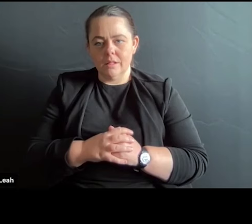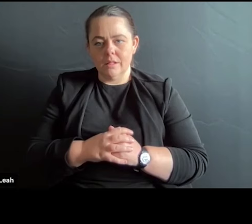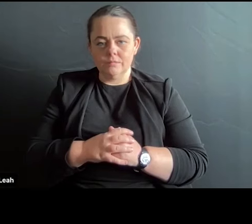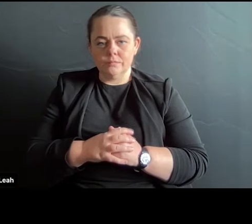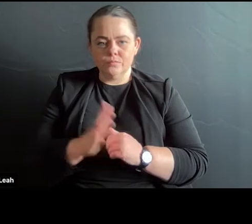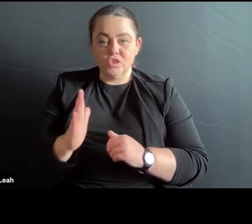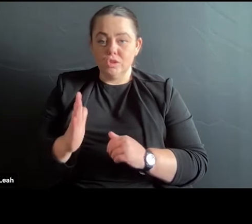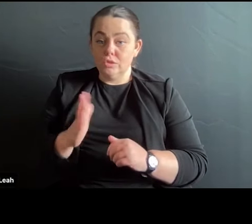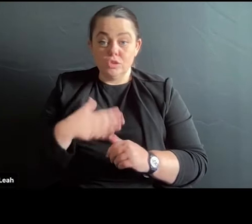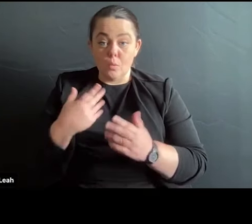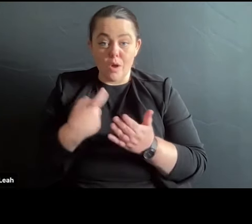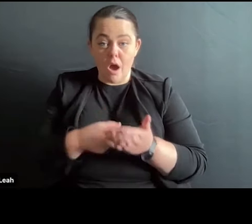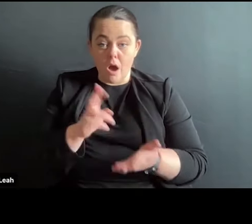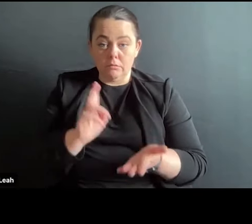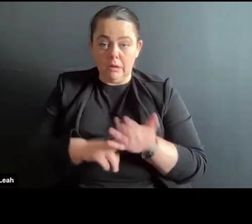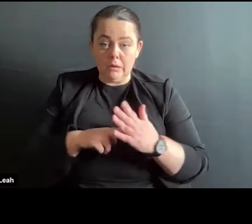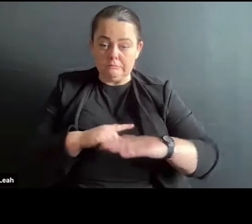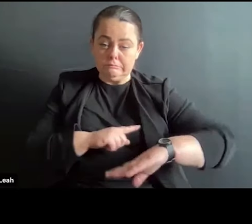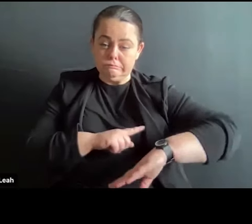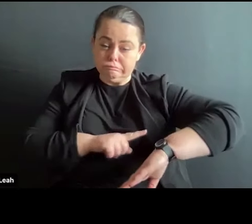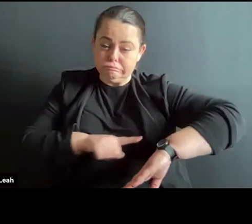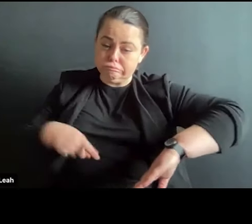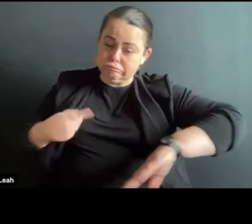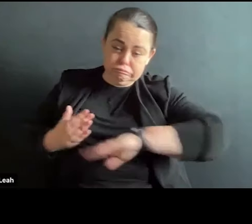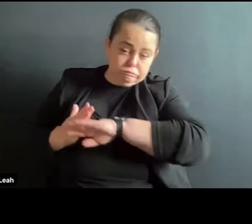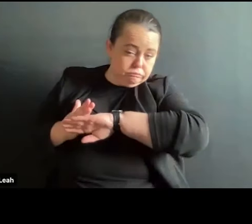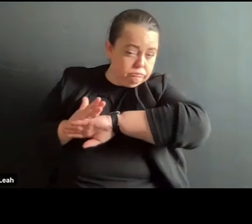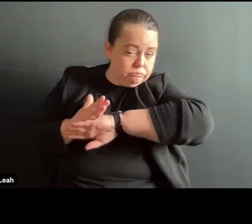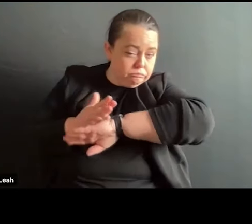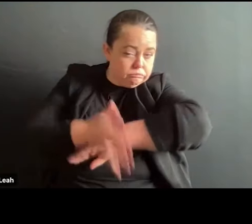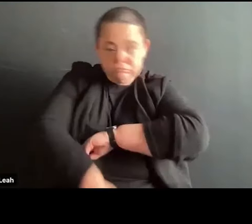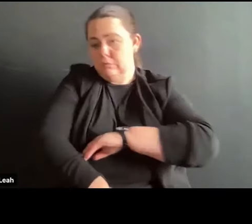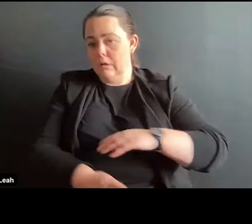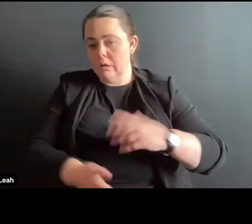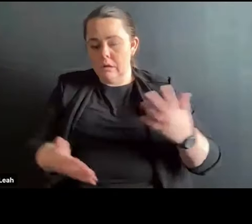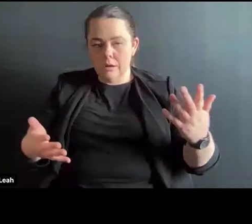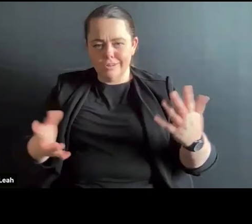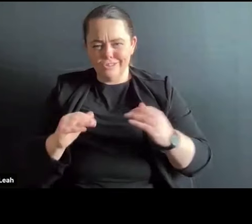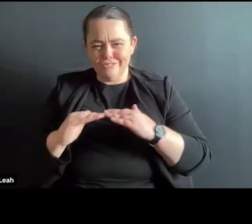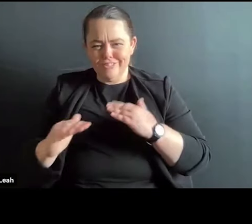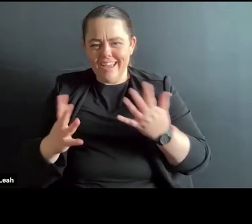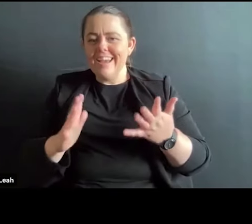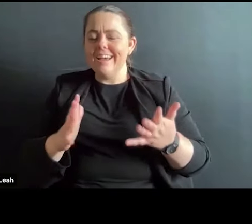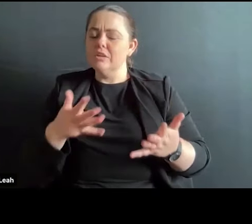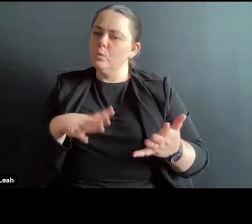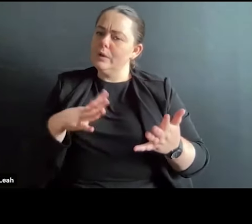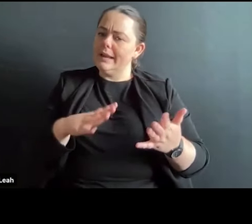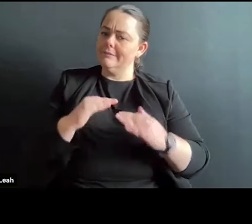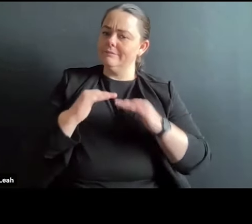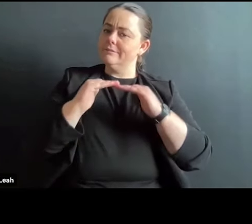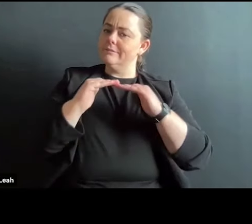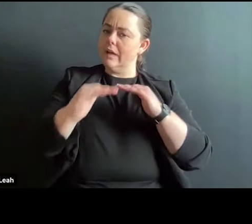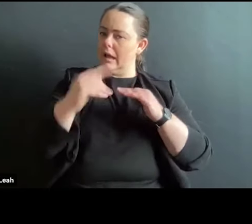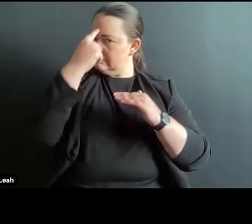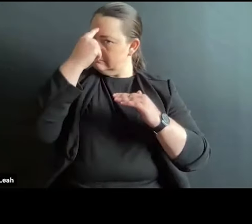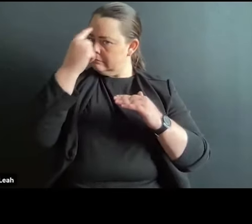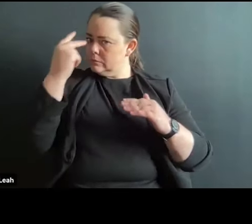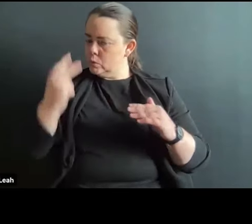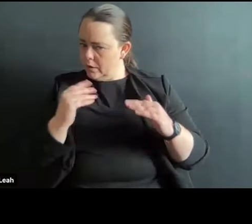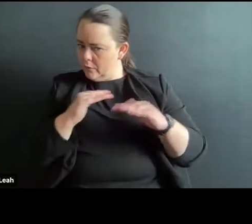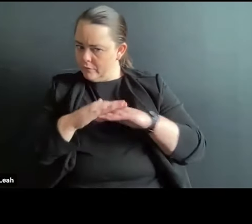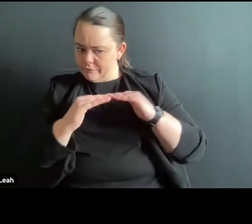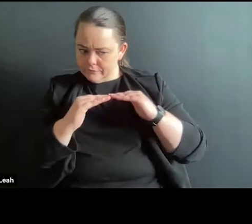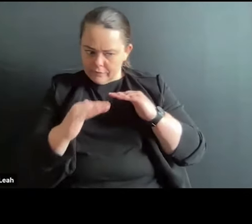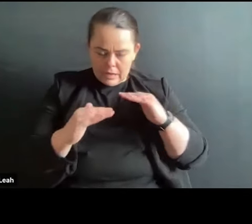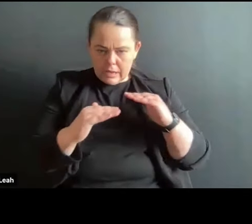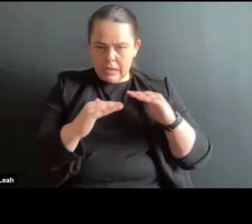that's an important one. And similarly, you need to do exactly the same rationale for your agency staff. And